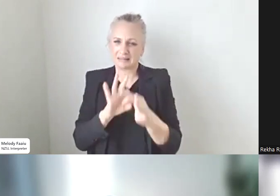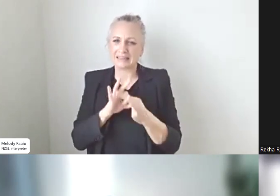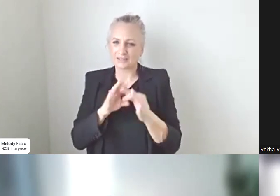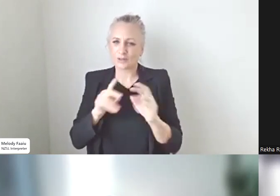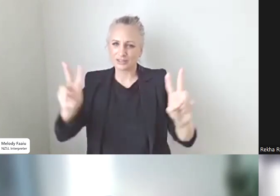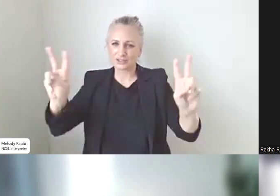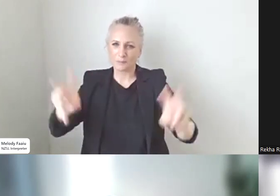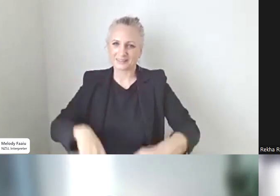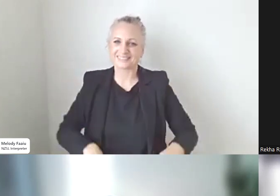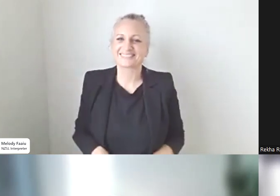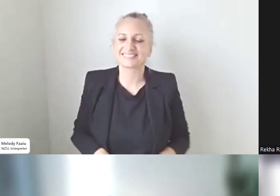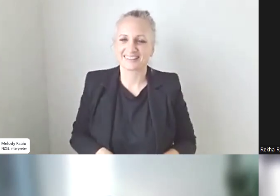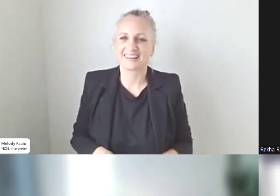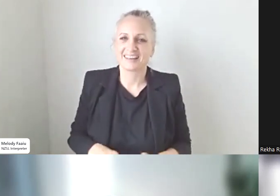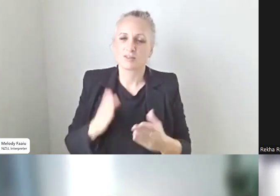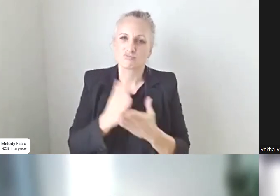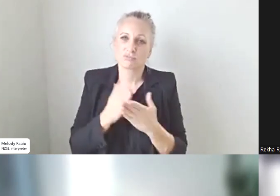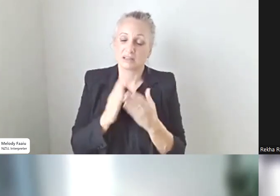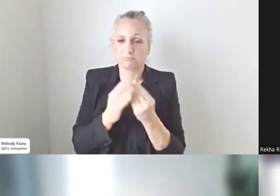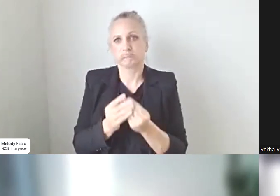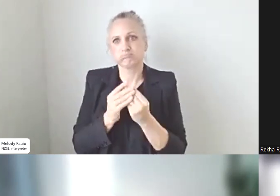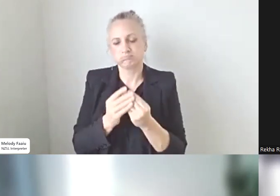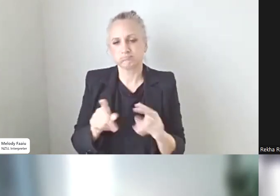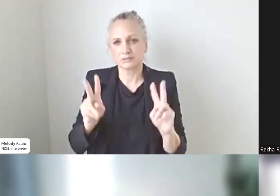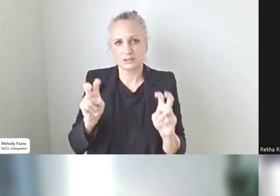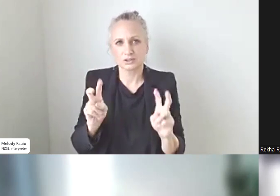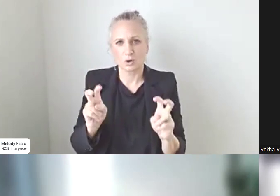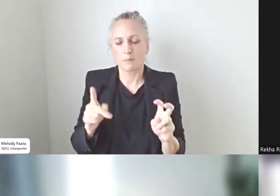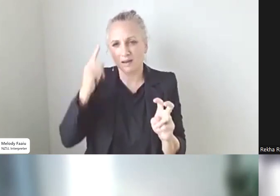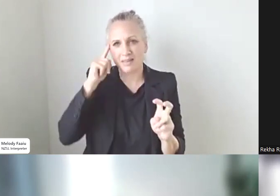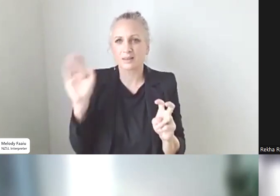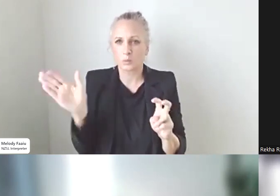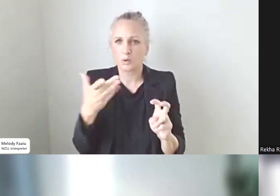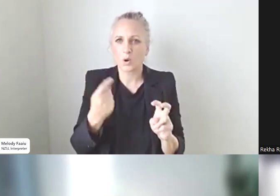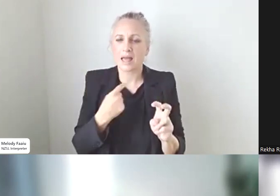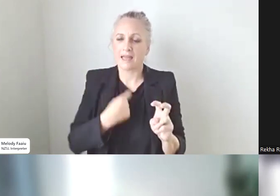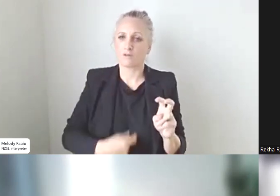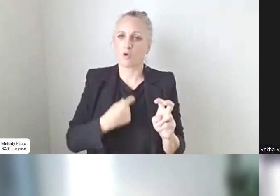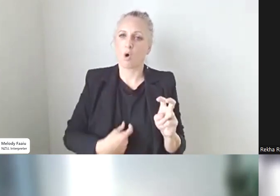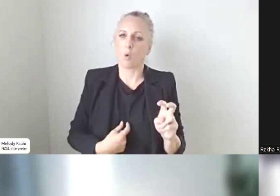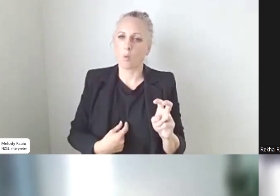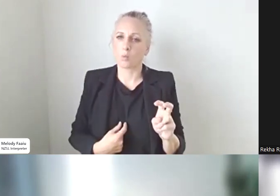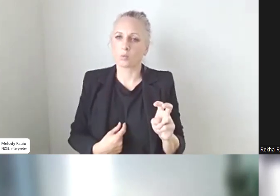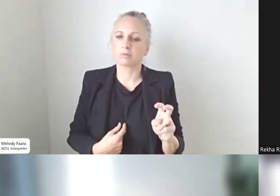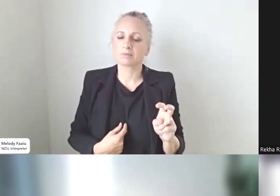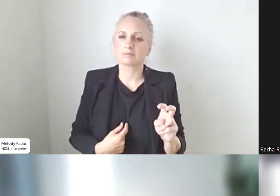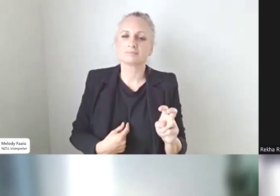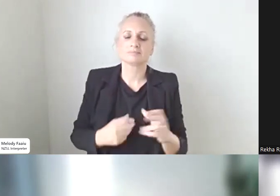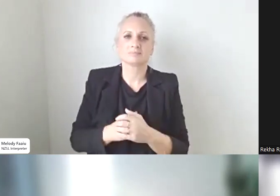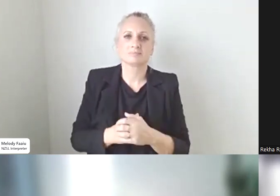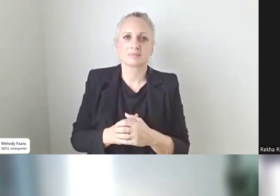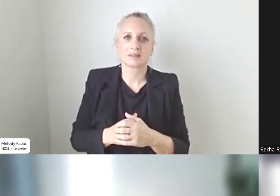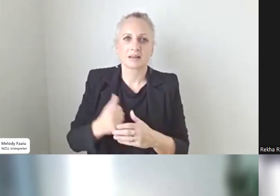global value and something that we all, as has already been said, have a role to play in making possible. In my home